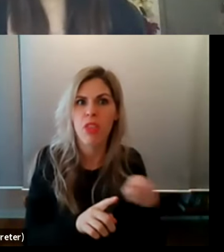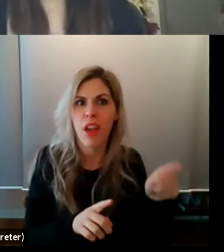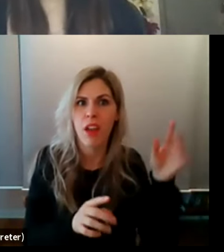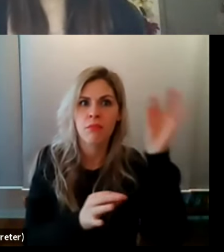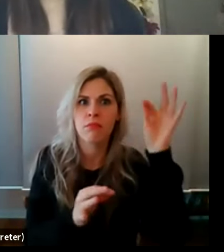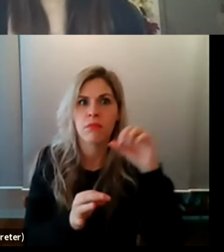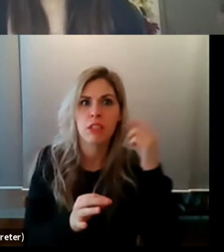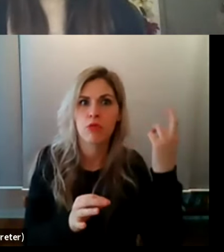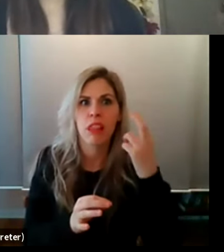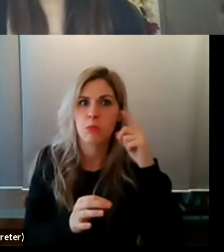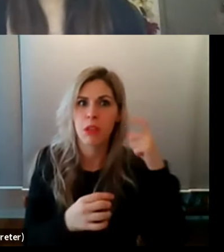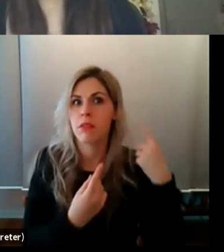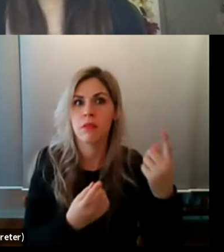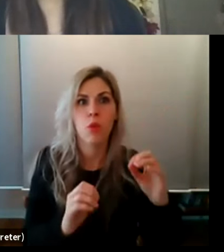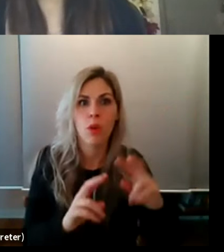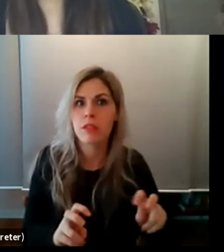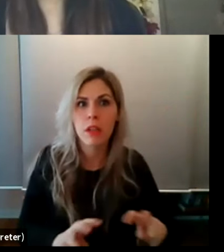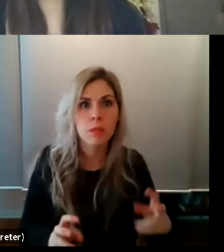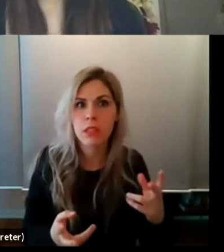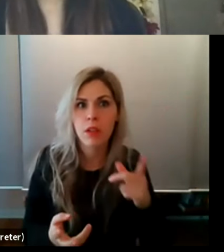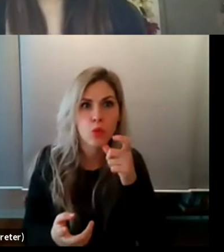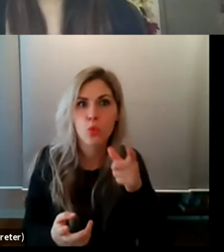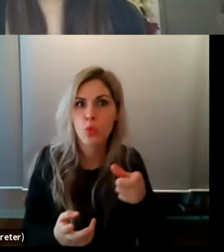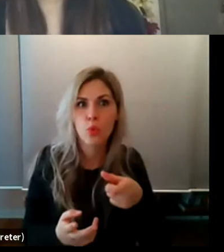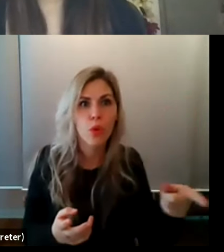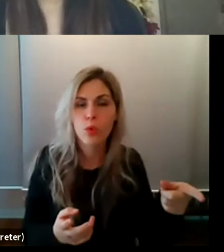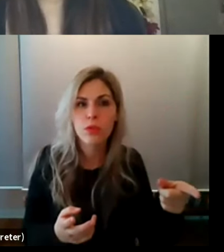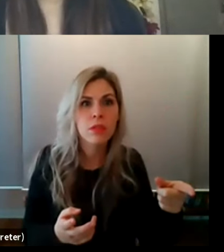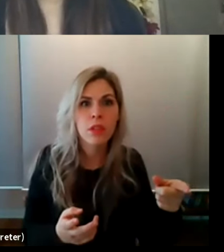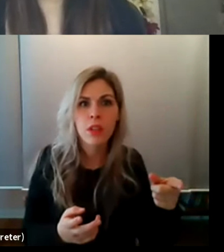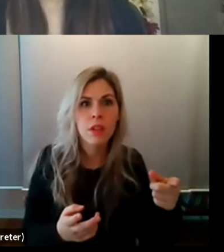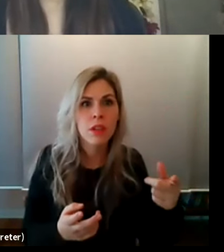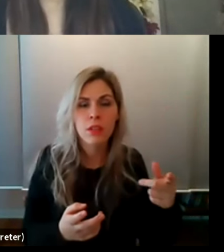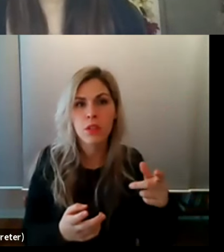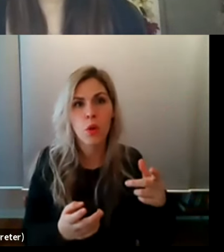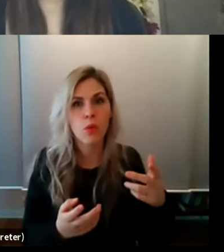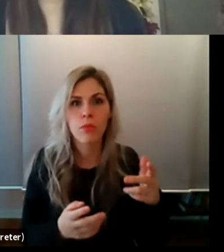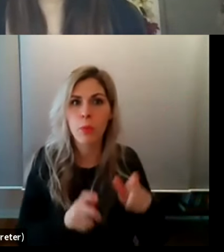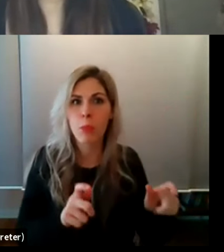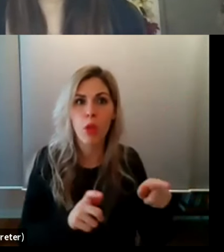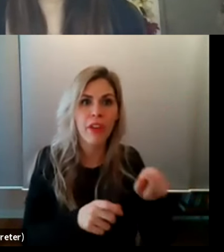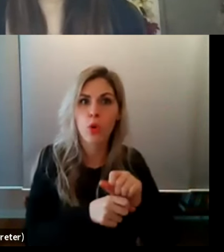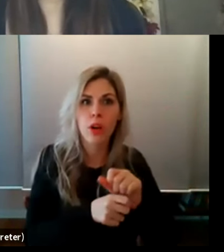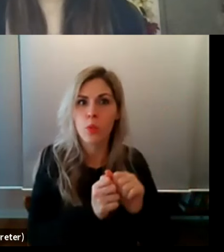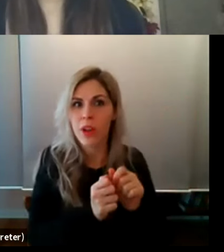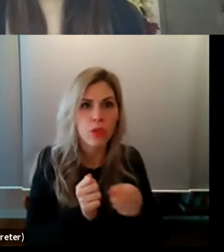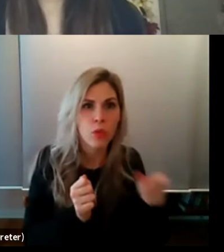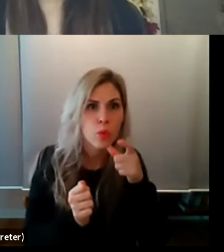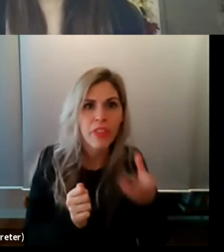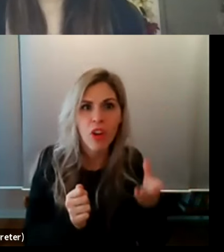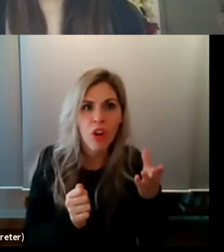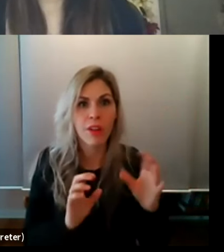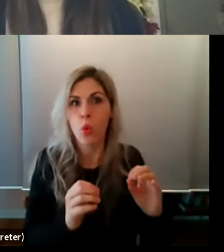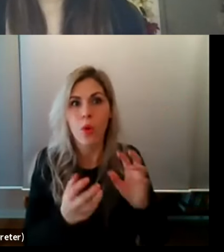they'd not done any assessment on who their beneficiaries were, and therefore weren't putting any accommodations in or